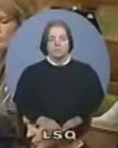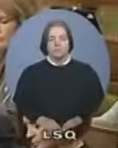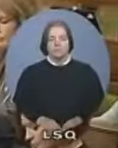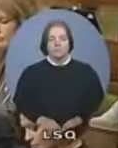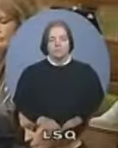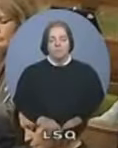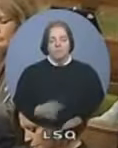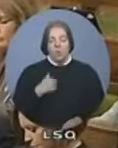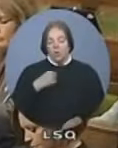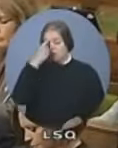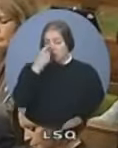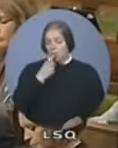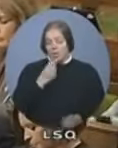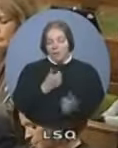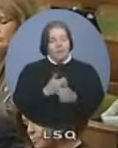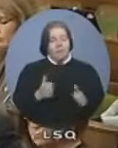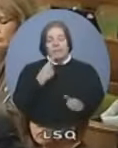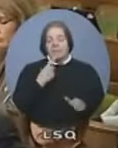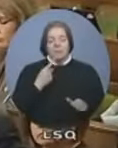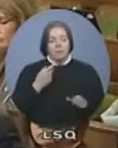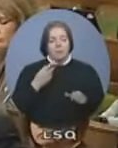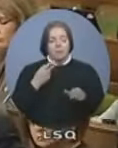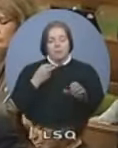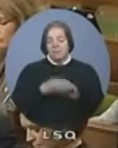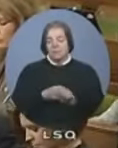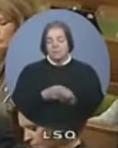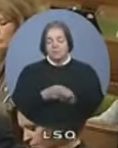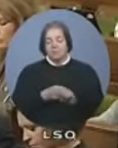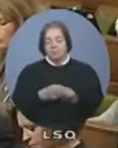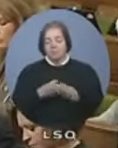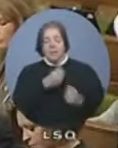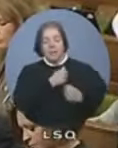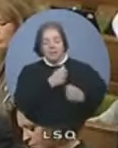demonstration at any time are protected by law and perfectly able to do so. What I